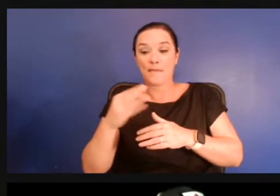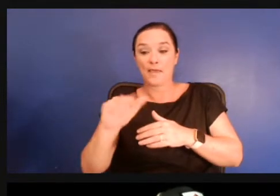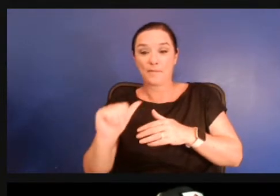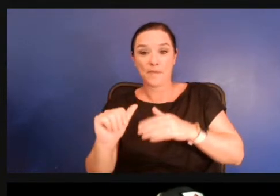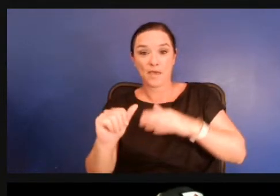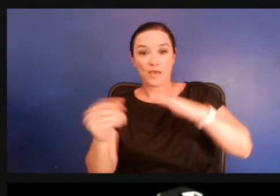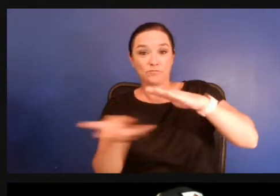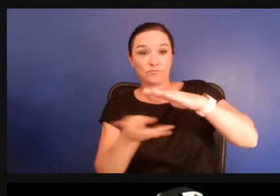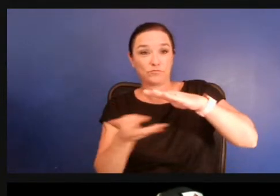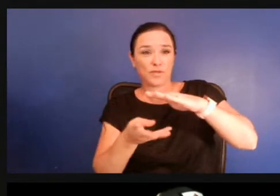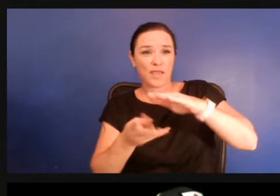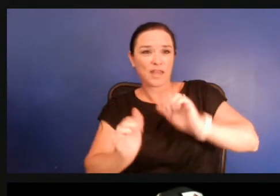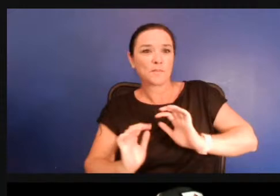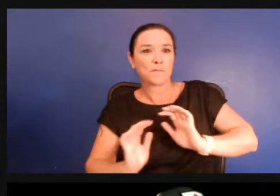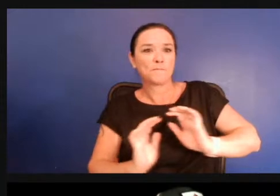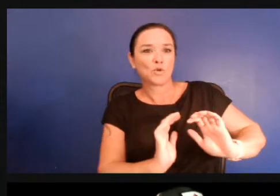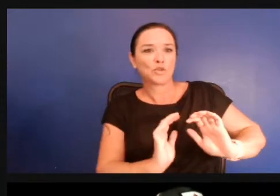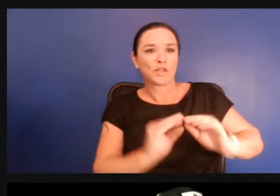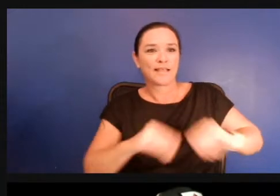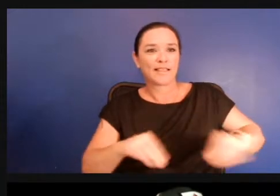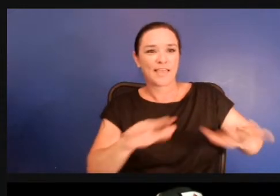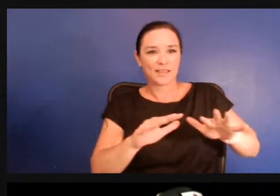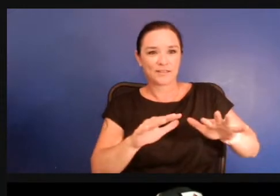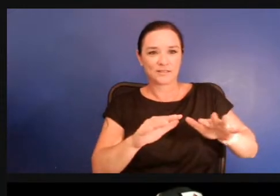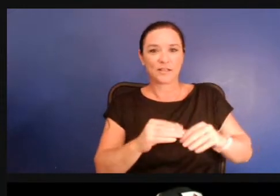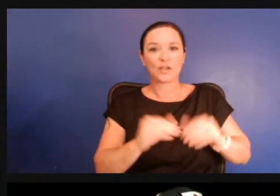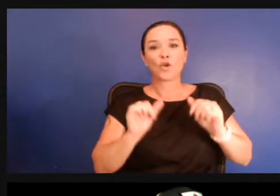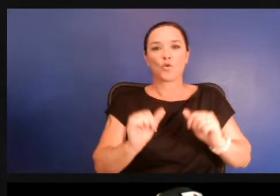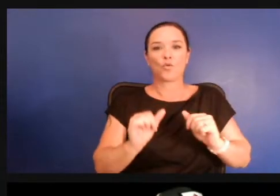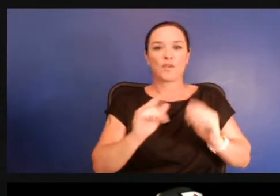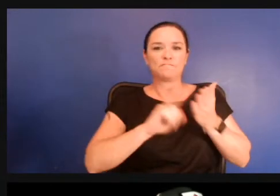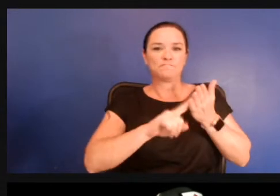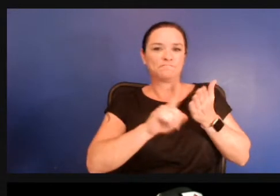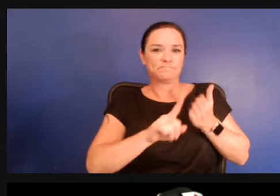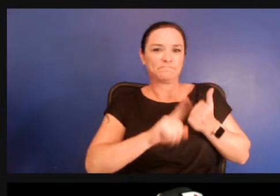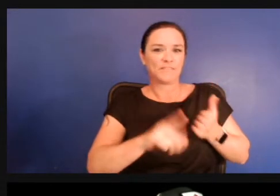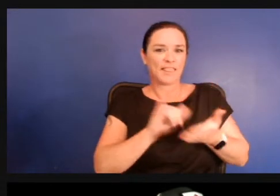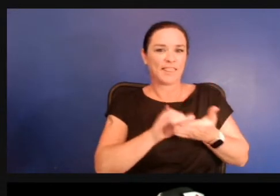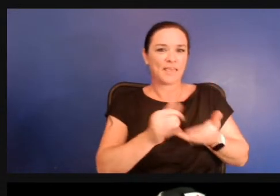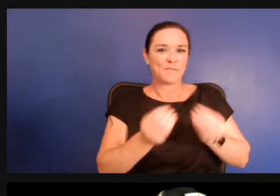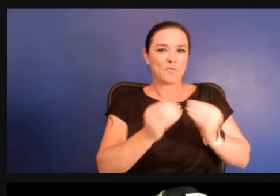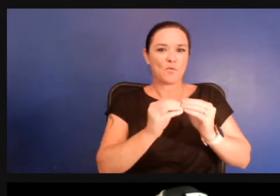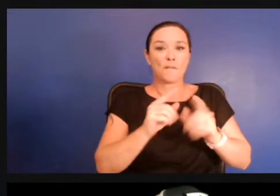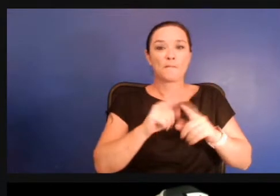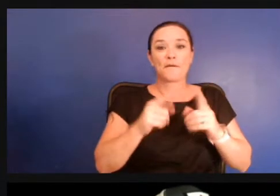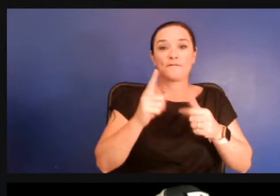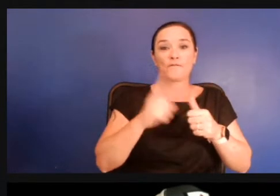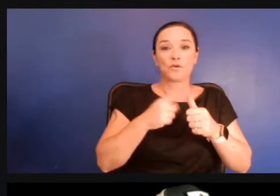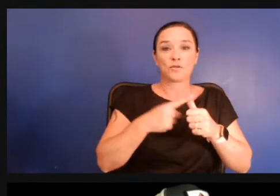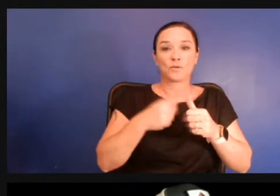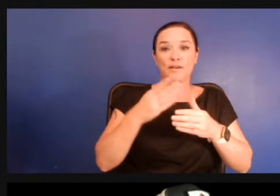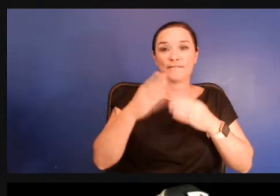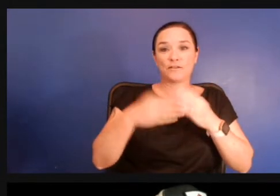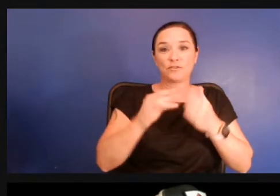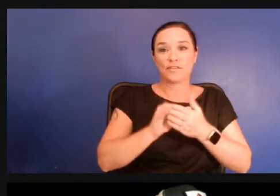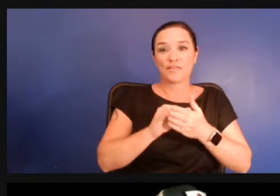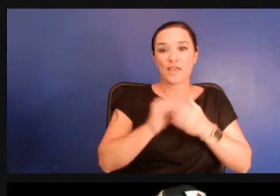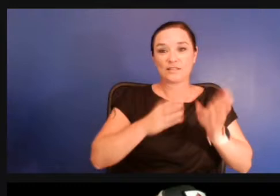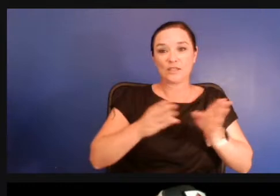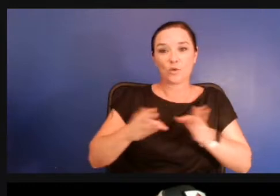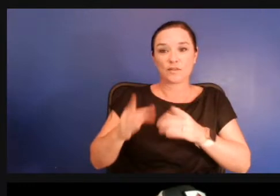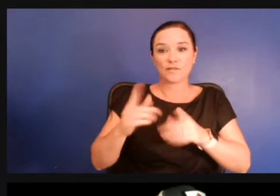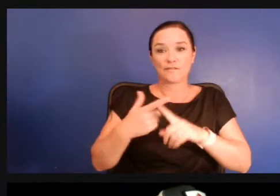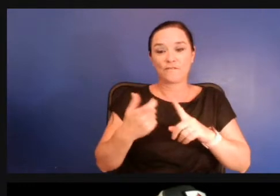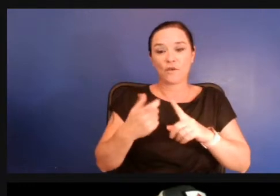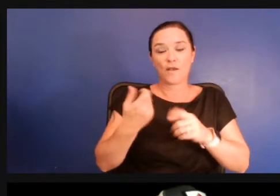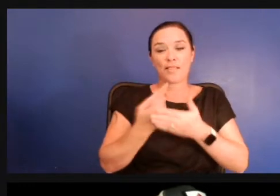there. So we can look at that a little bit next. But first, let's wrap up that sequence from last week